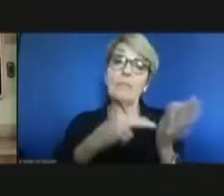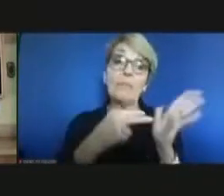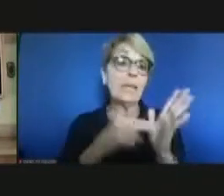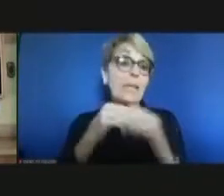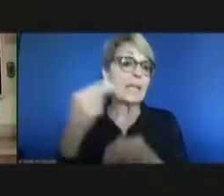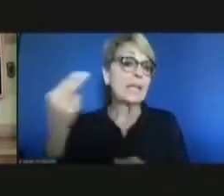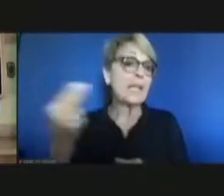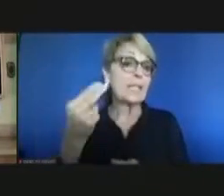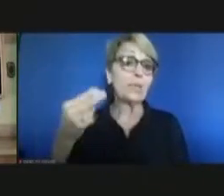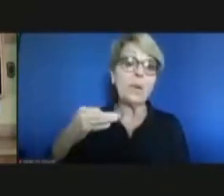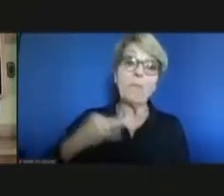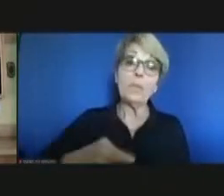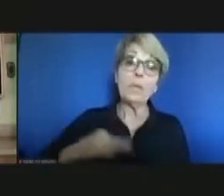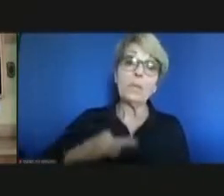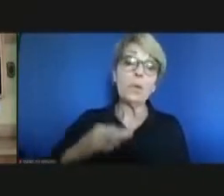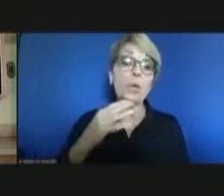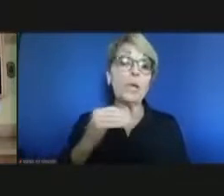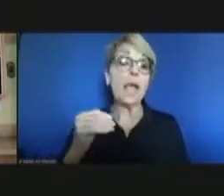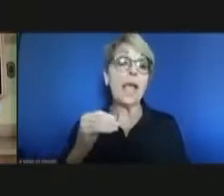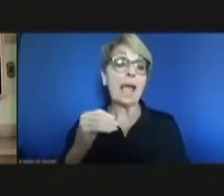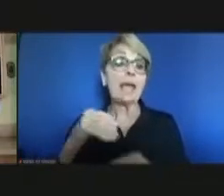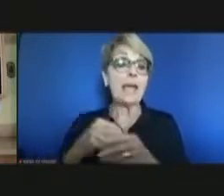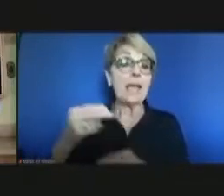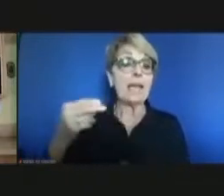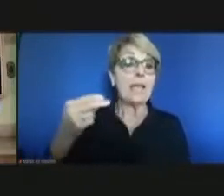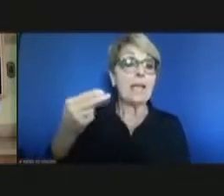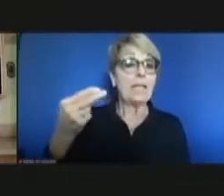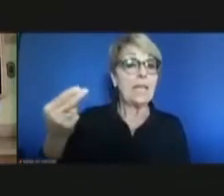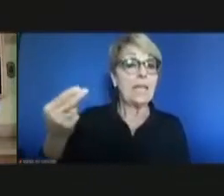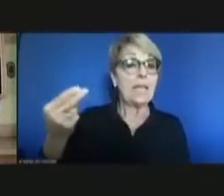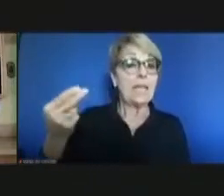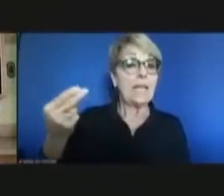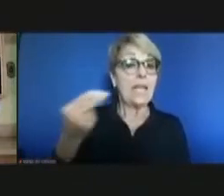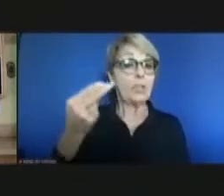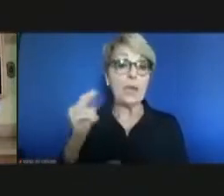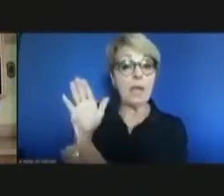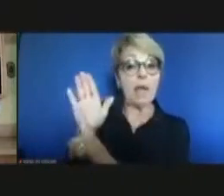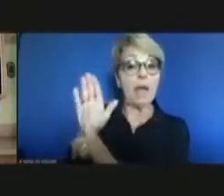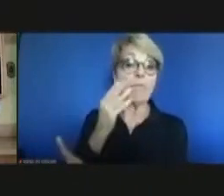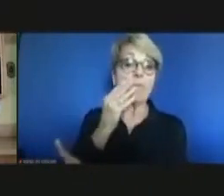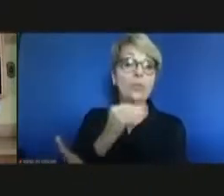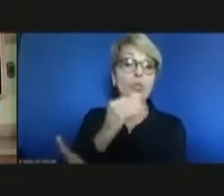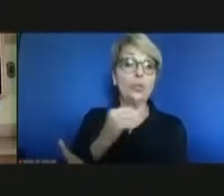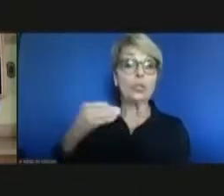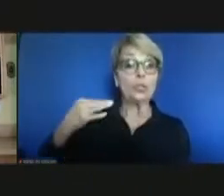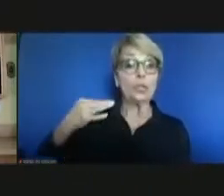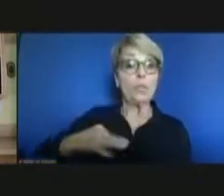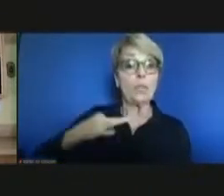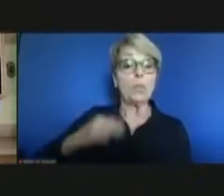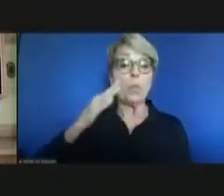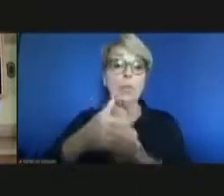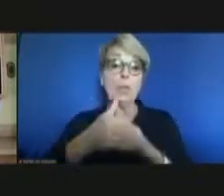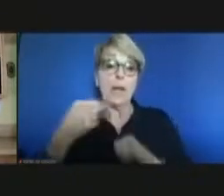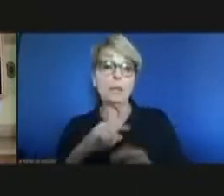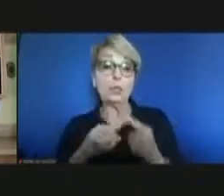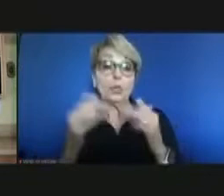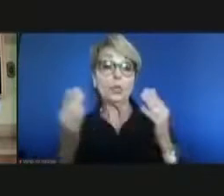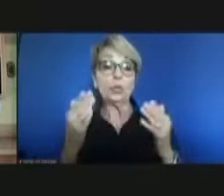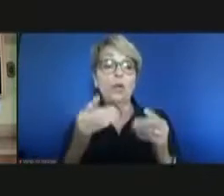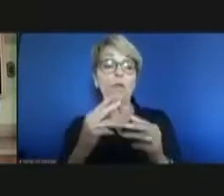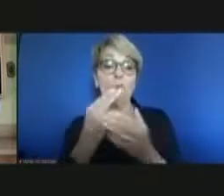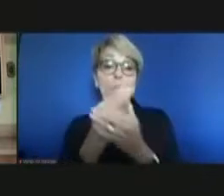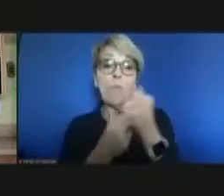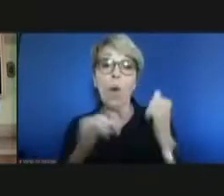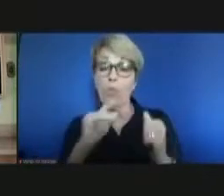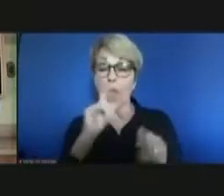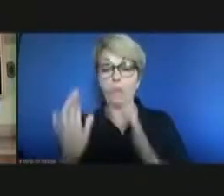and the history of Jewish Pittsburgh, and it will enable us to preserve both the magnificence of the physical